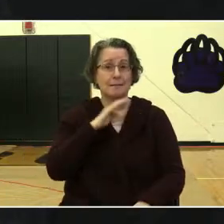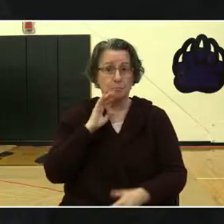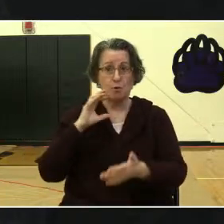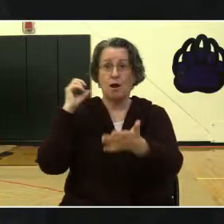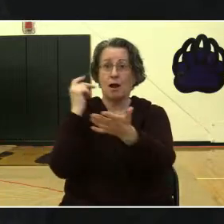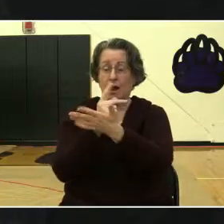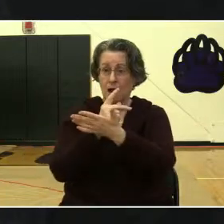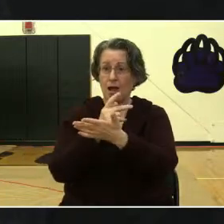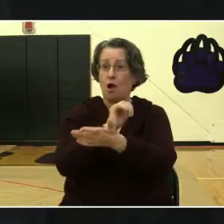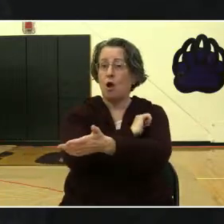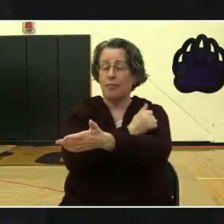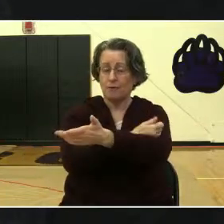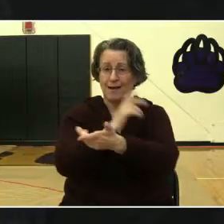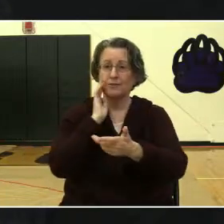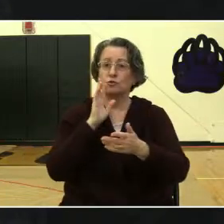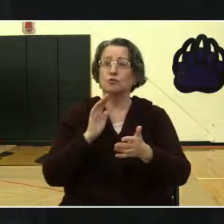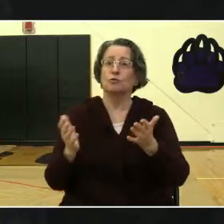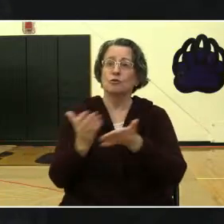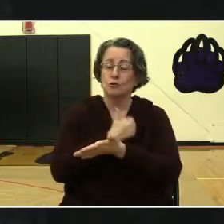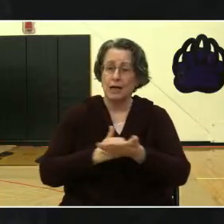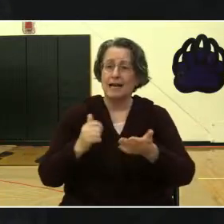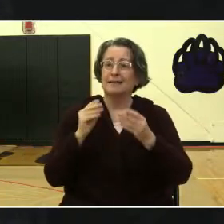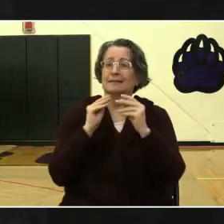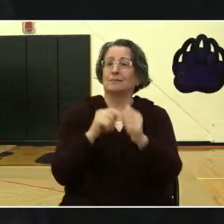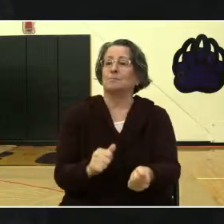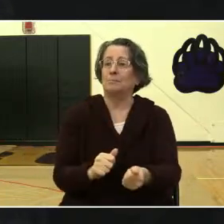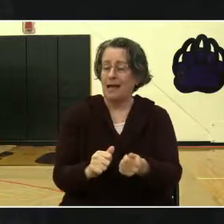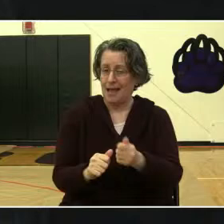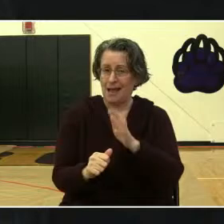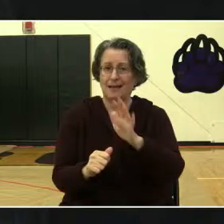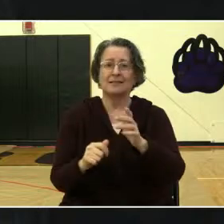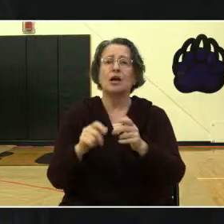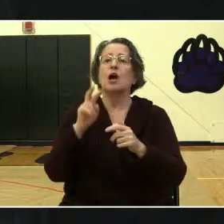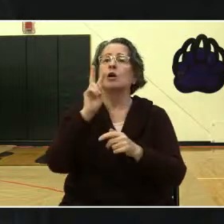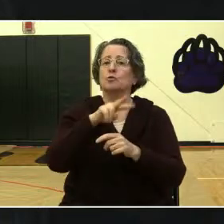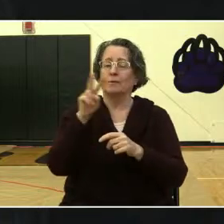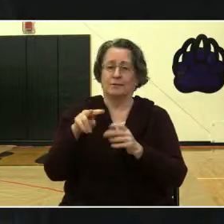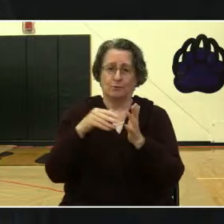to raise appropriate and expend some not to exceed